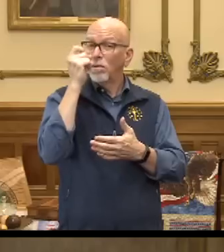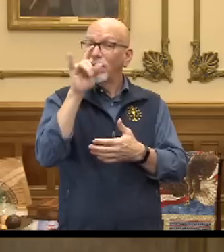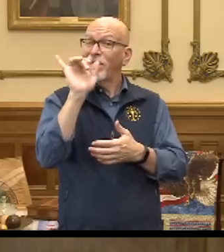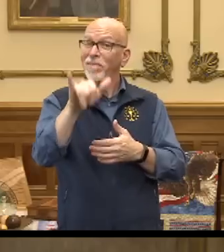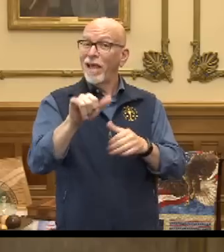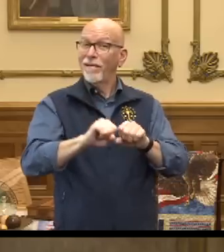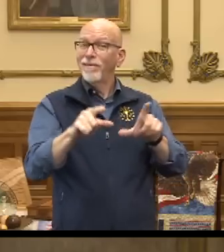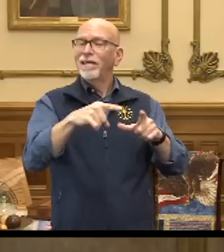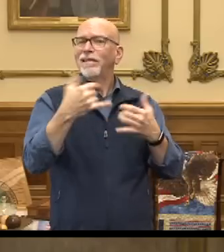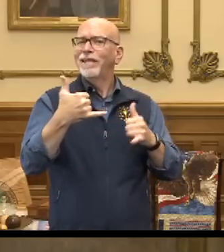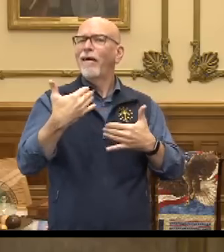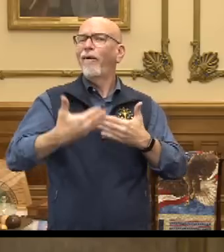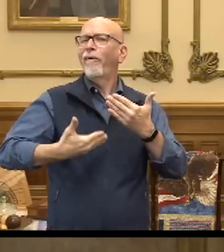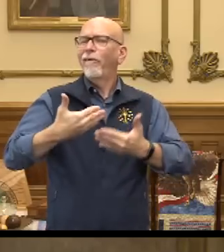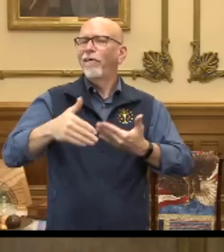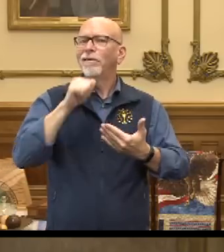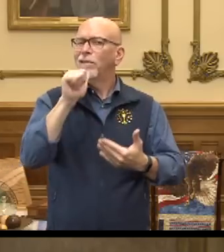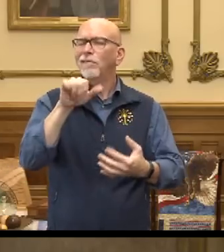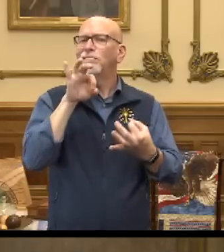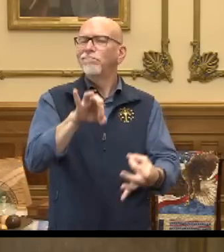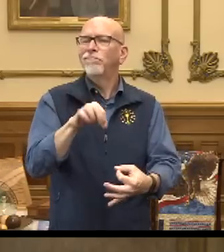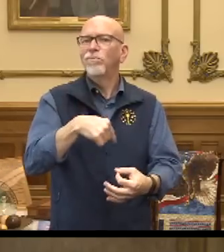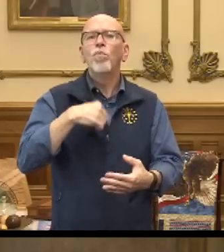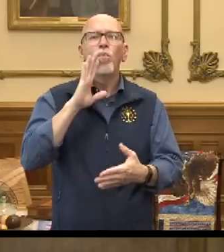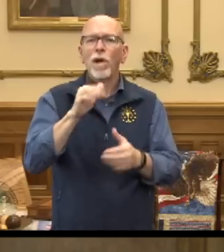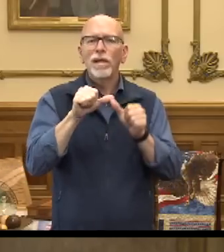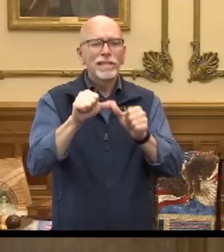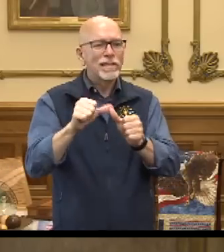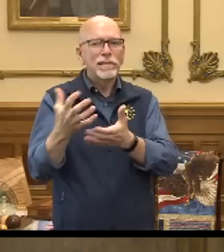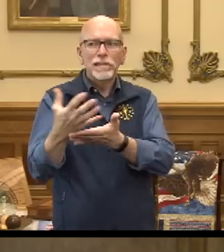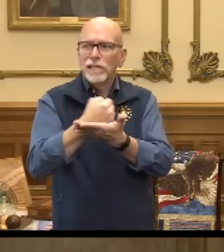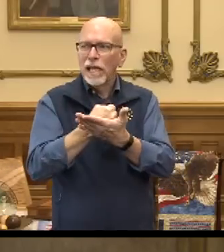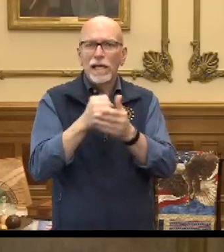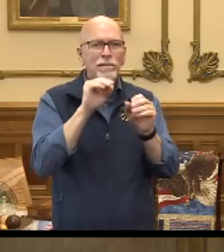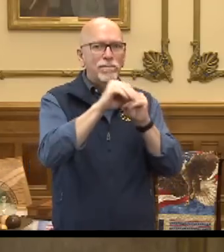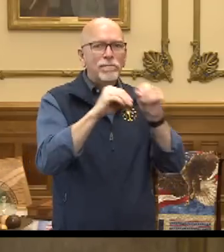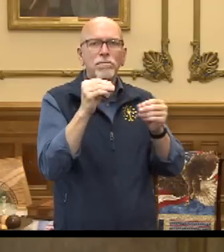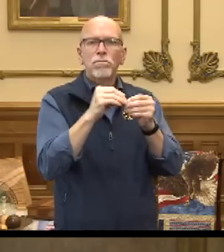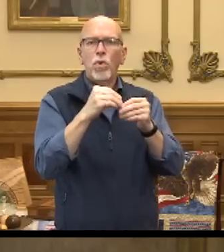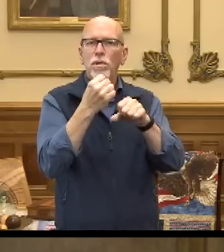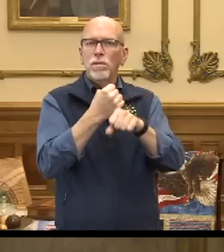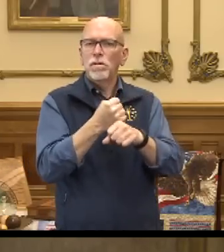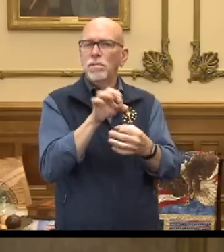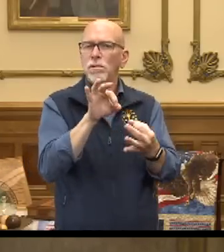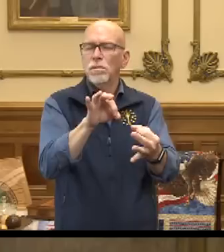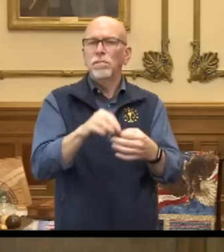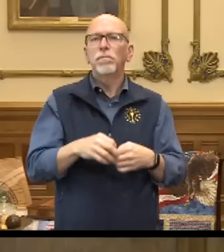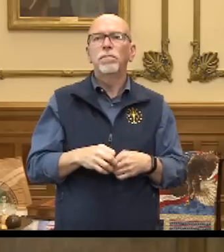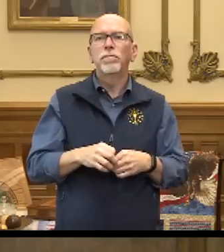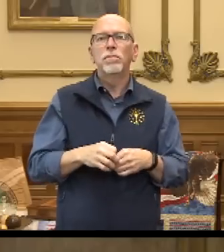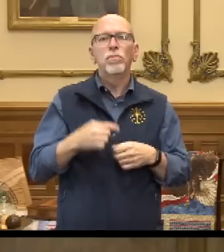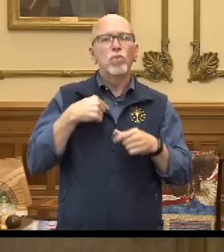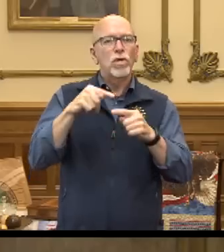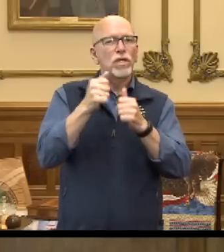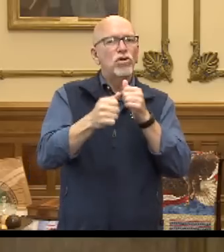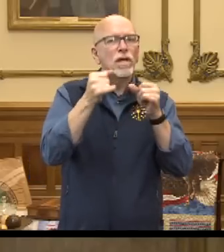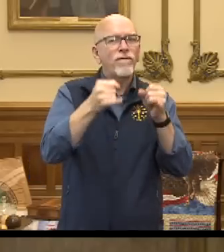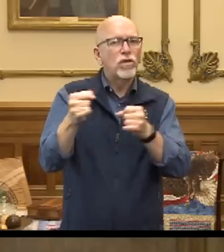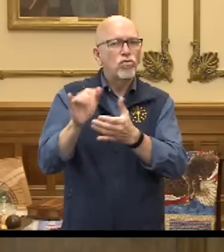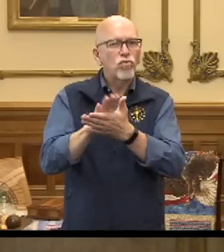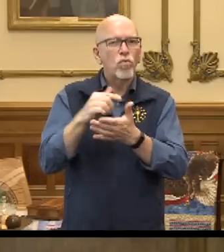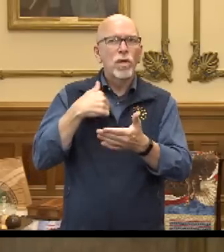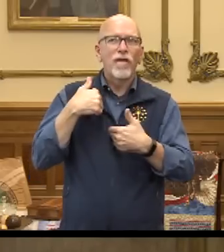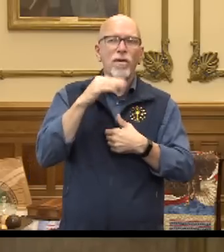still a work in progress, and we will continue to refine the data and collect more data. We started by looking at individual schools and came up with